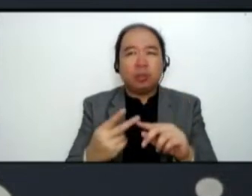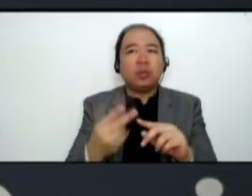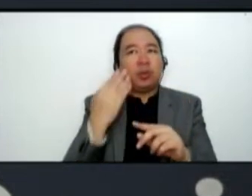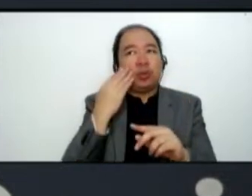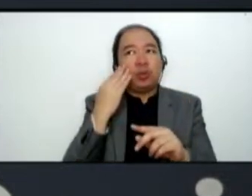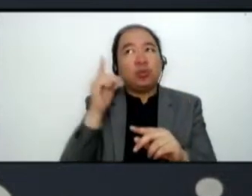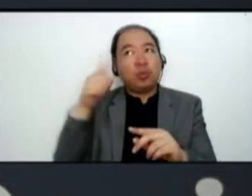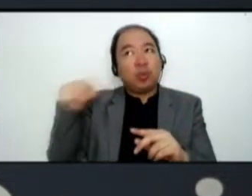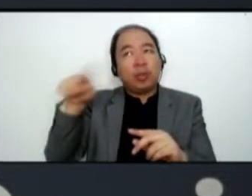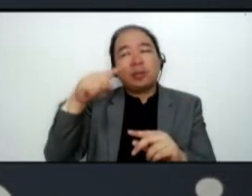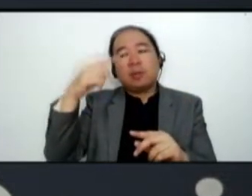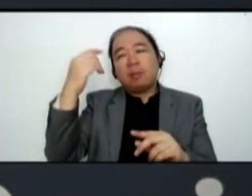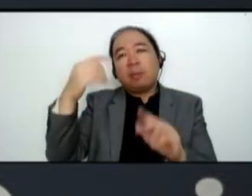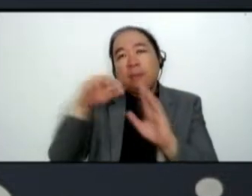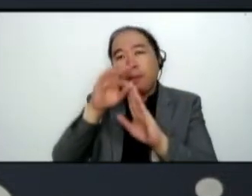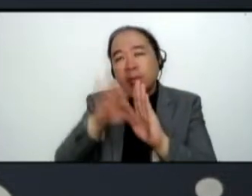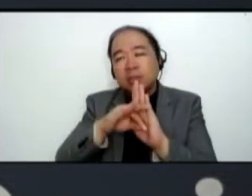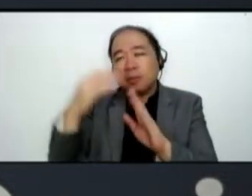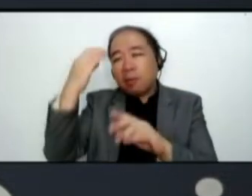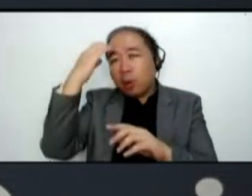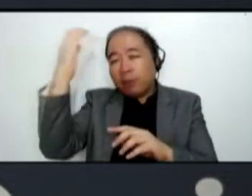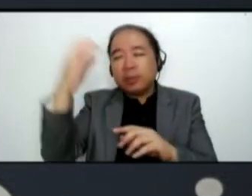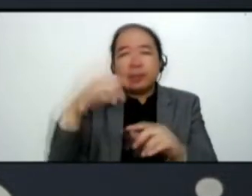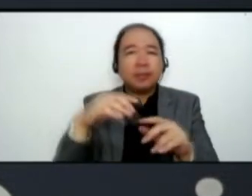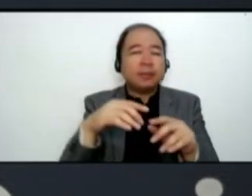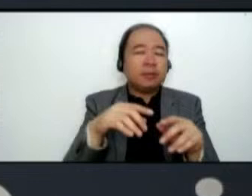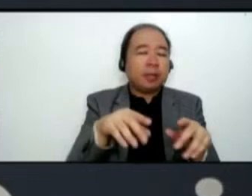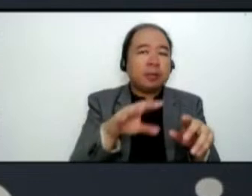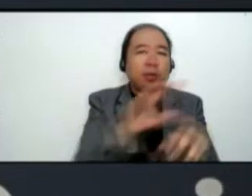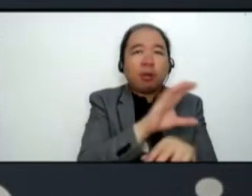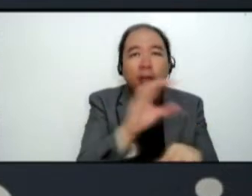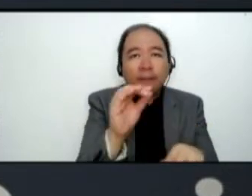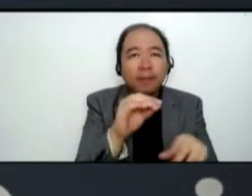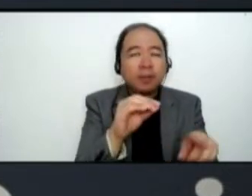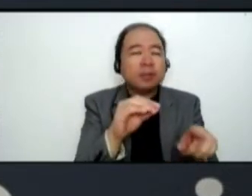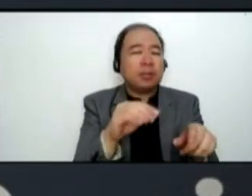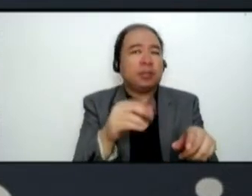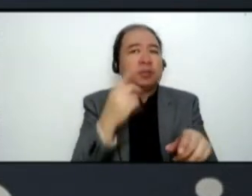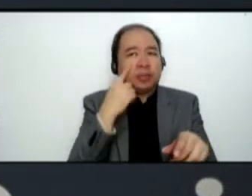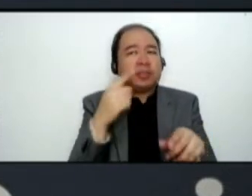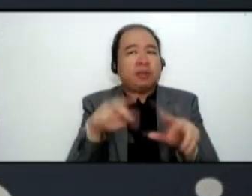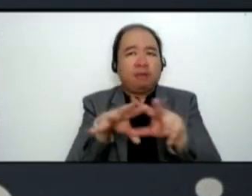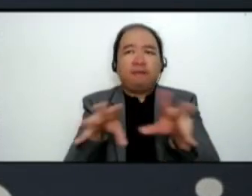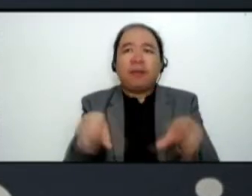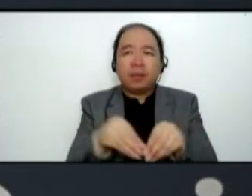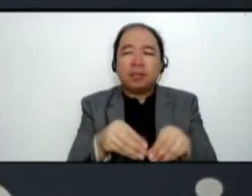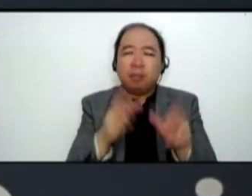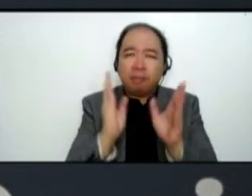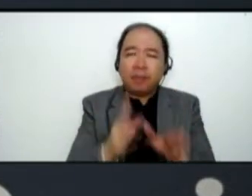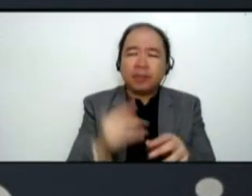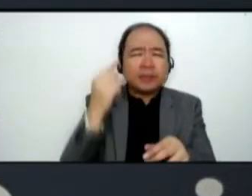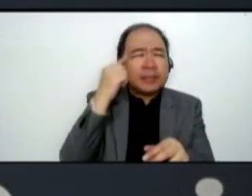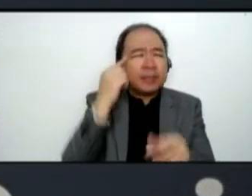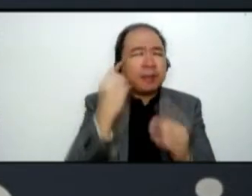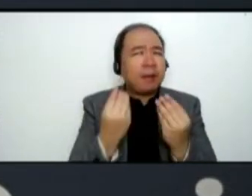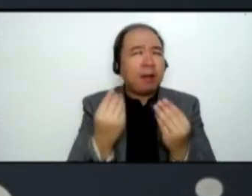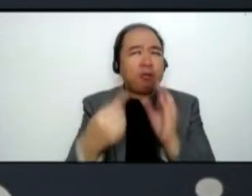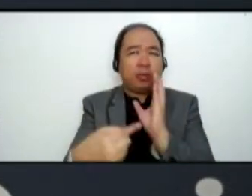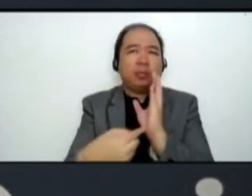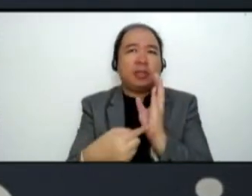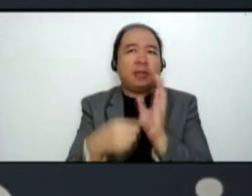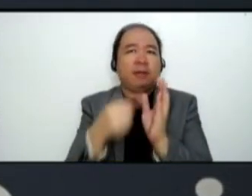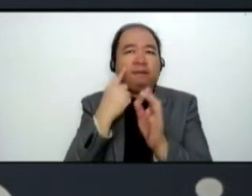policymakers, industry, and also in family. We need to think about tech for all generations. Second,